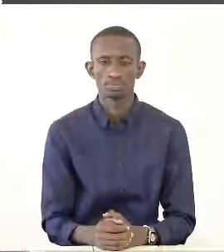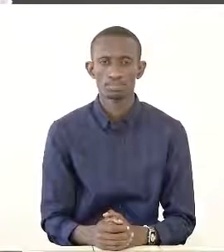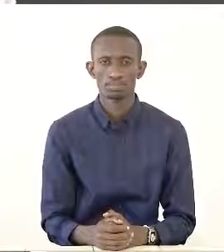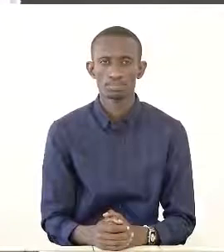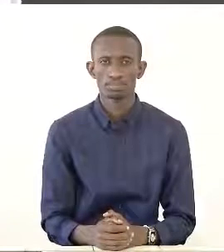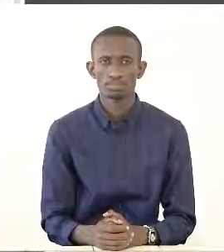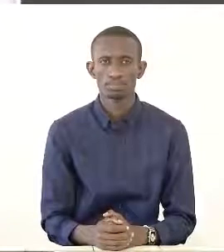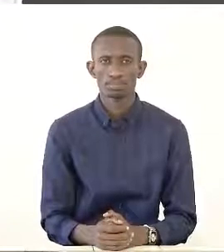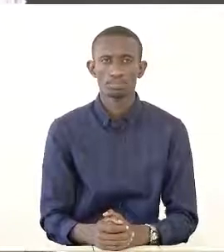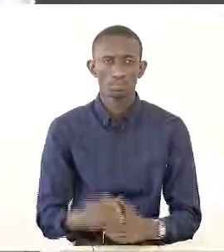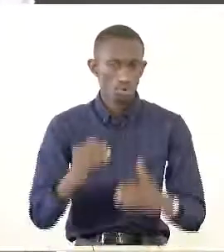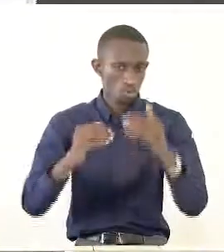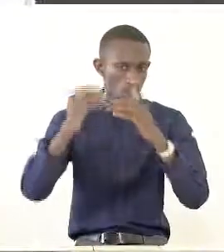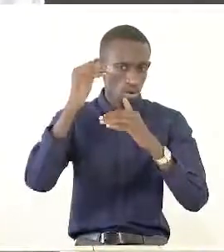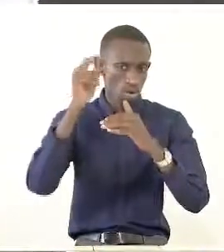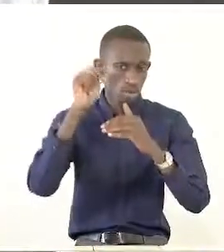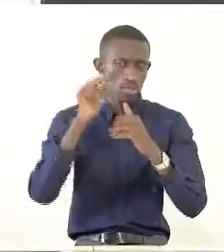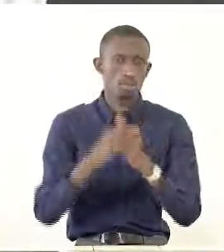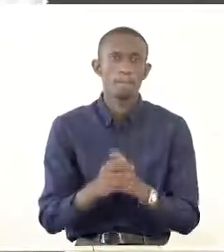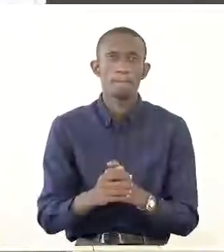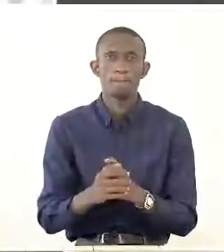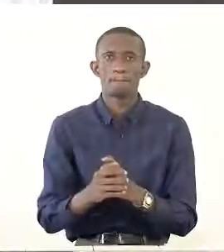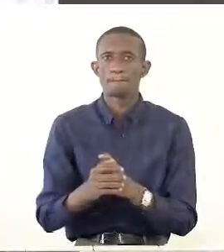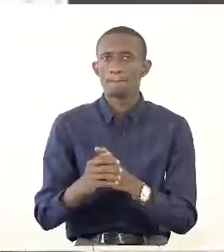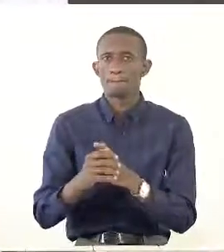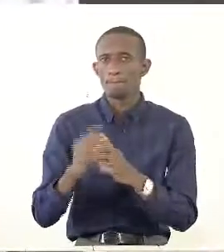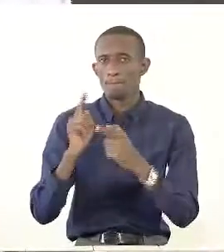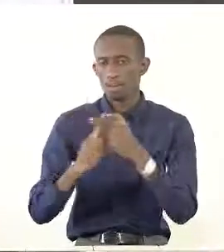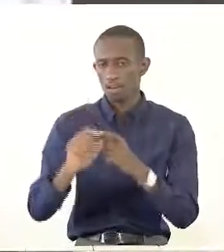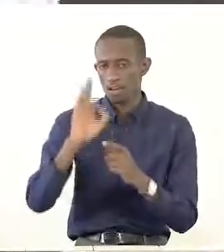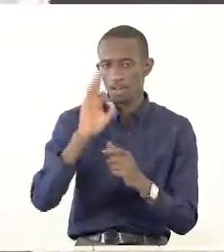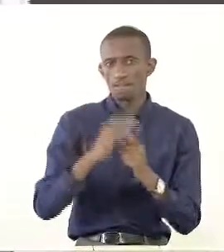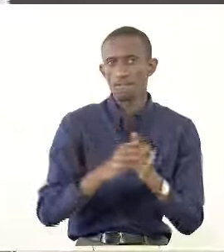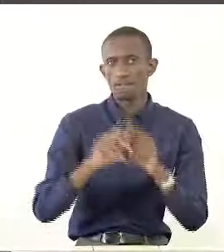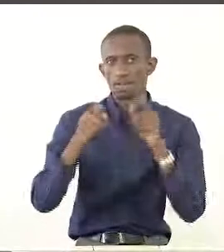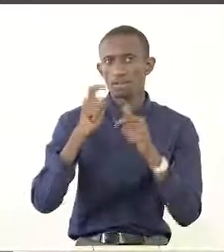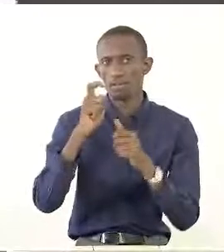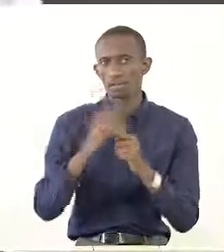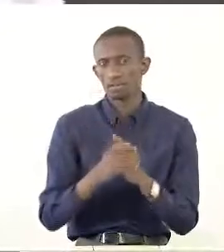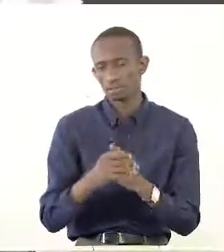power n times f dash of x dx.